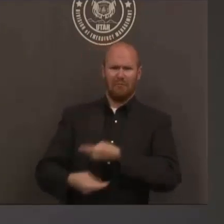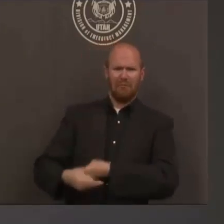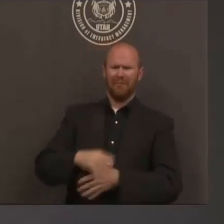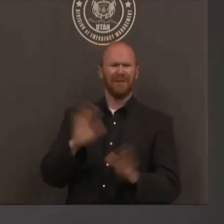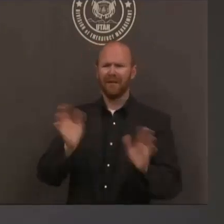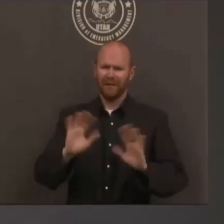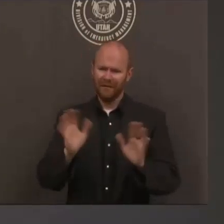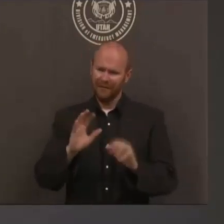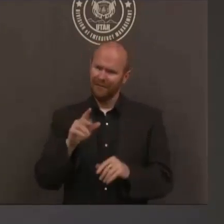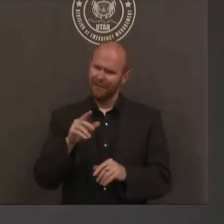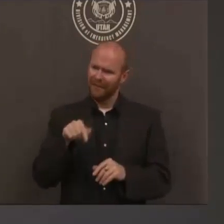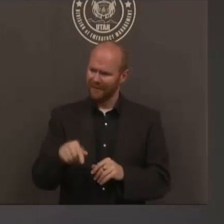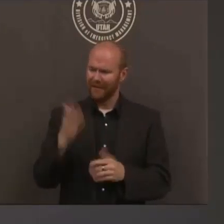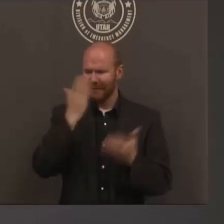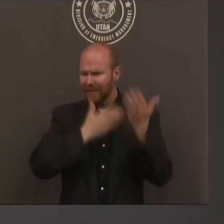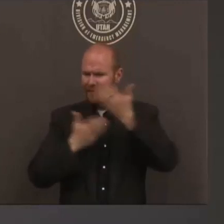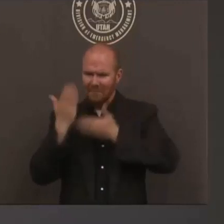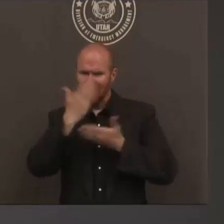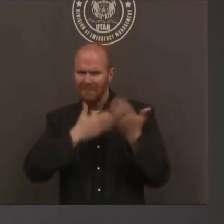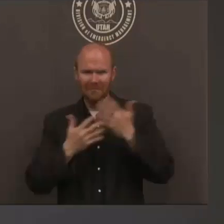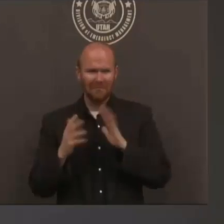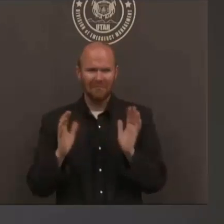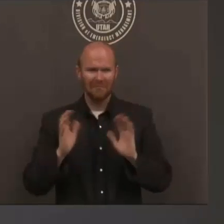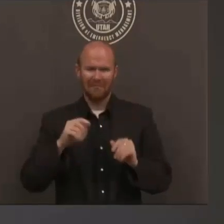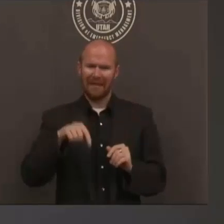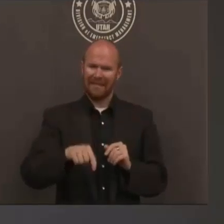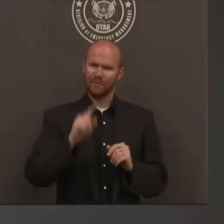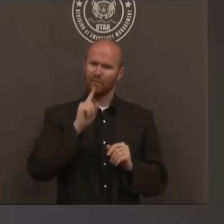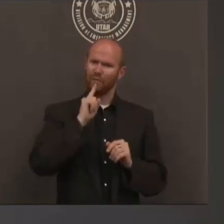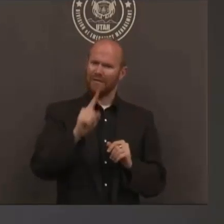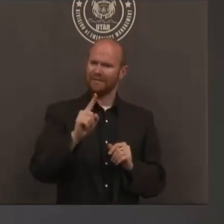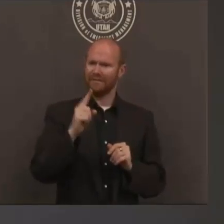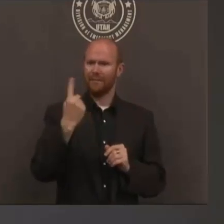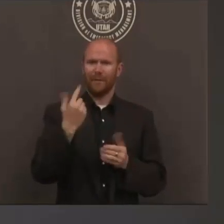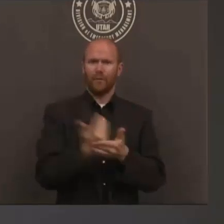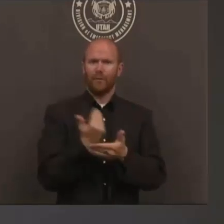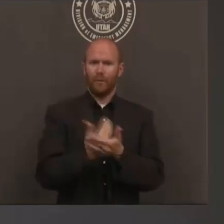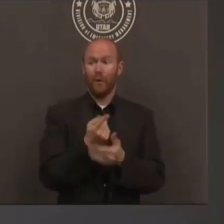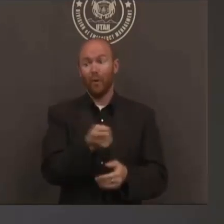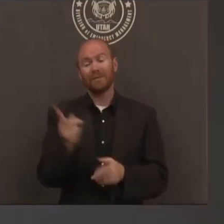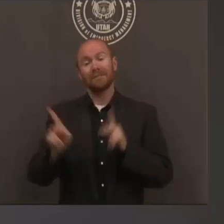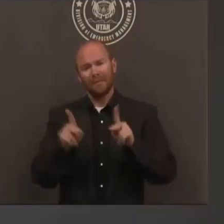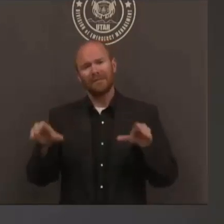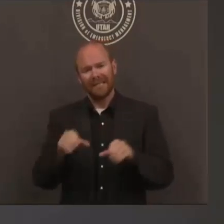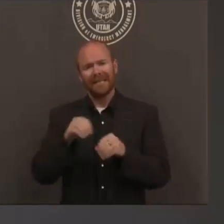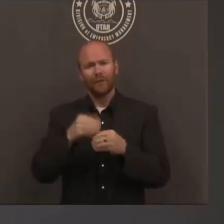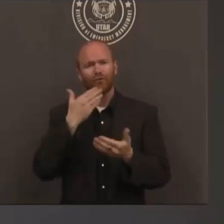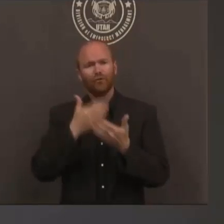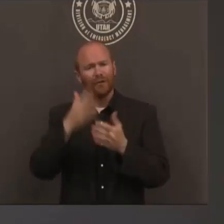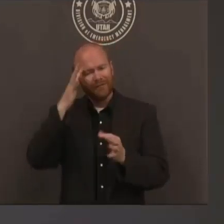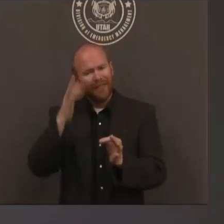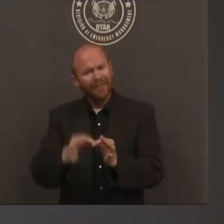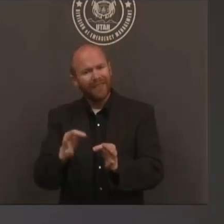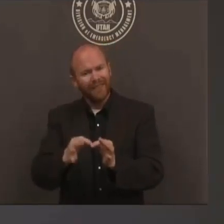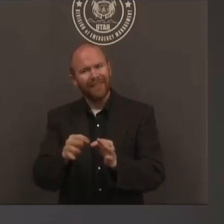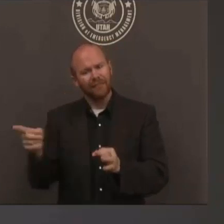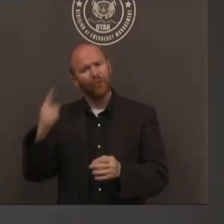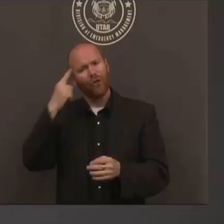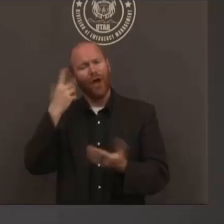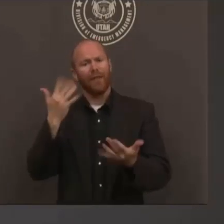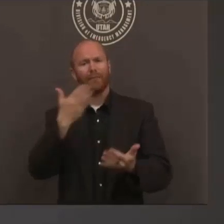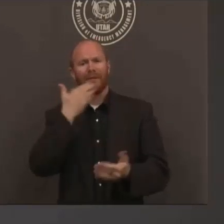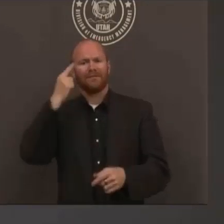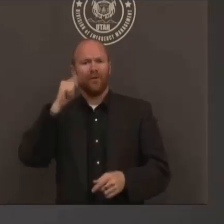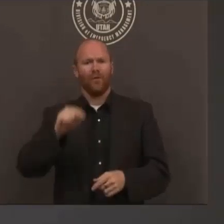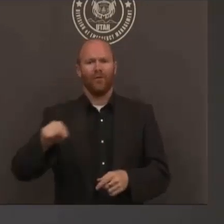seen before. This is brand new. It's very uncertain. It's troubled waters we've never navigated before. So I think, at least on the government side of the